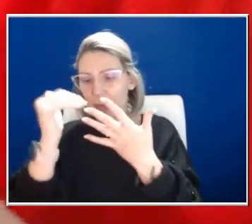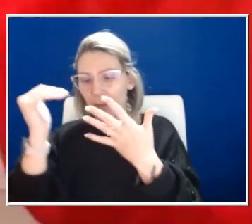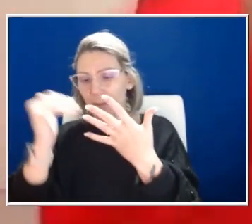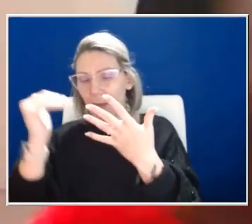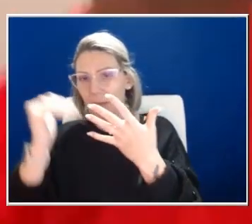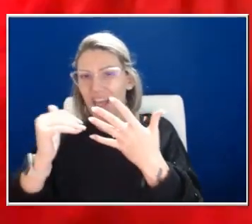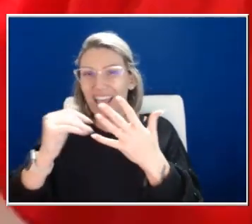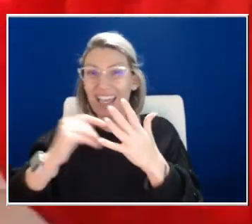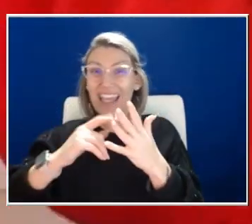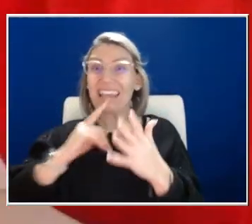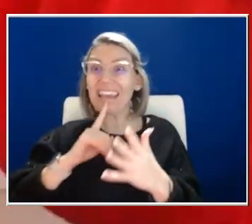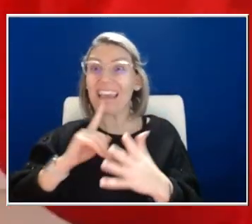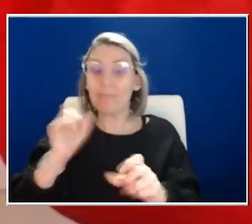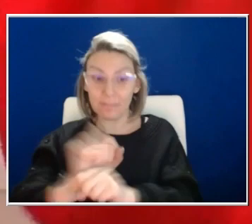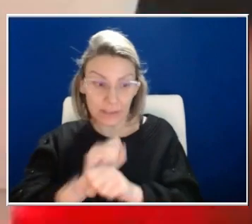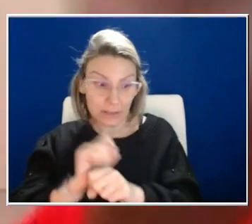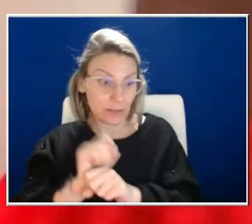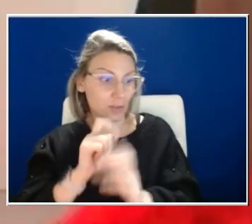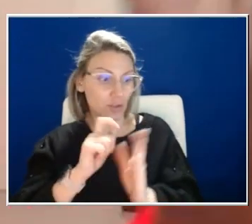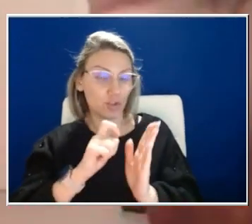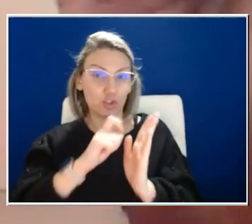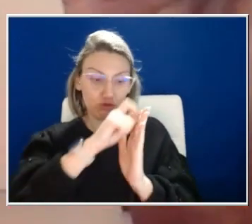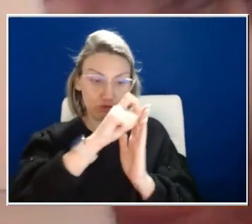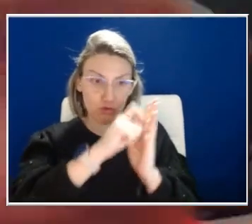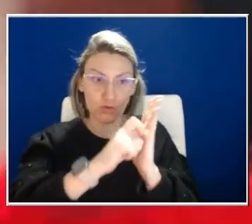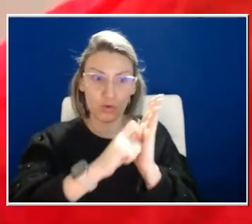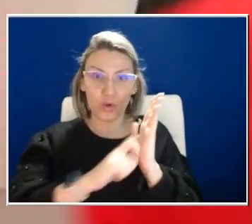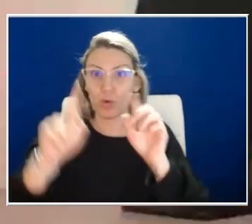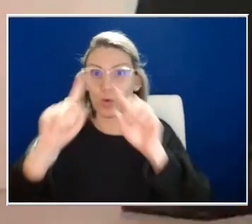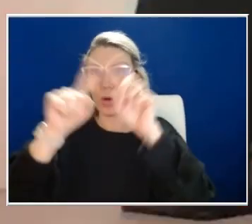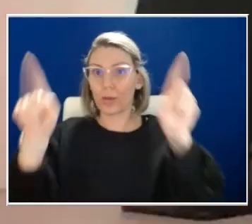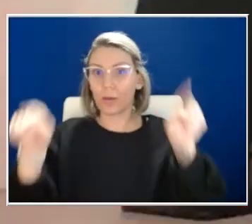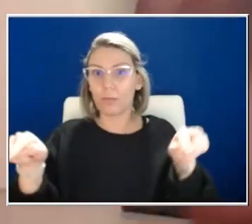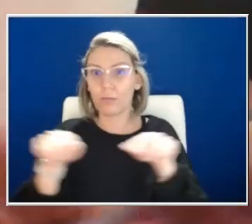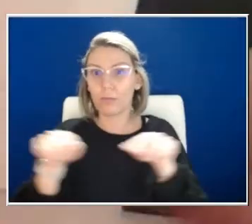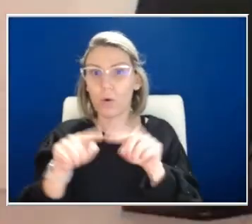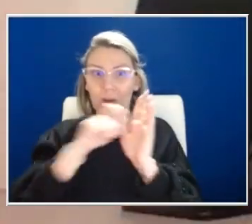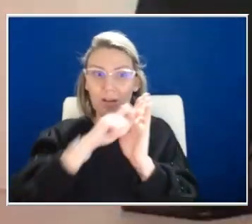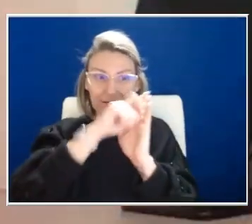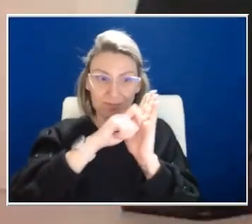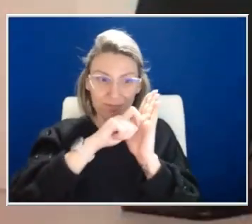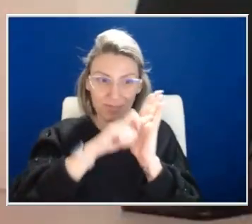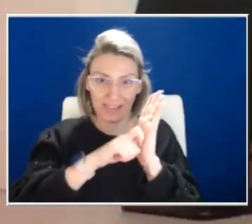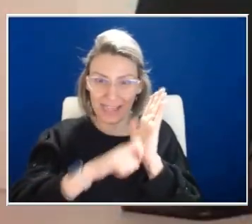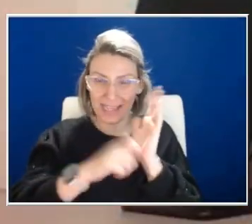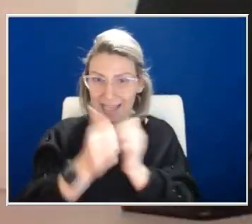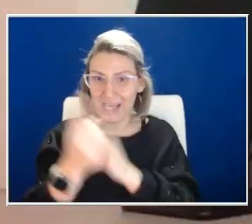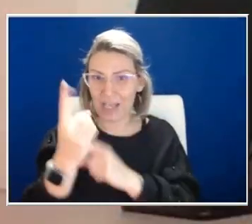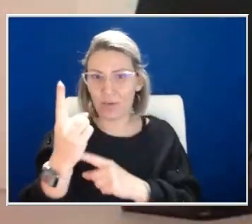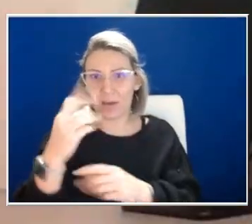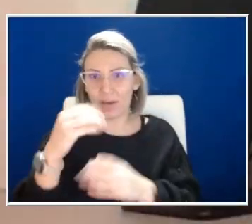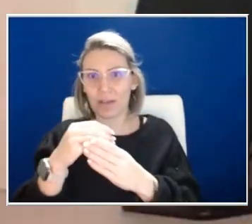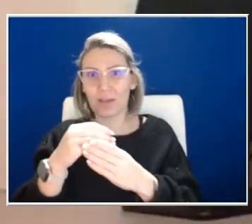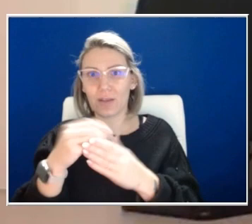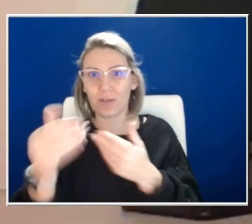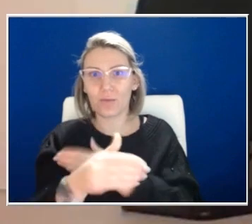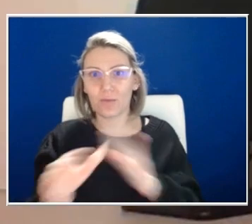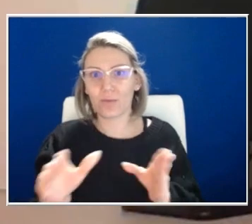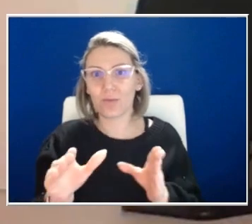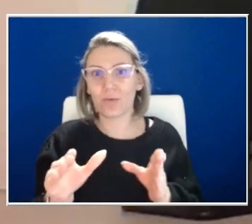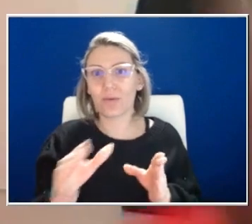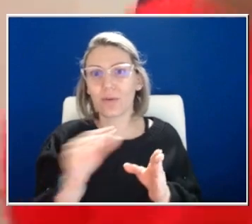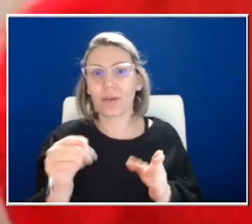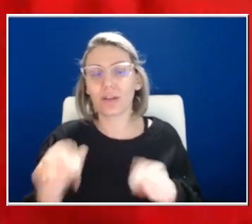picture on my board in my room, and everyone that came in my room to visit me, and this was even